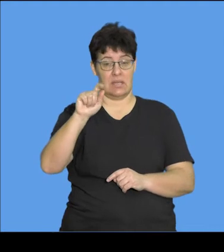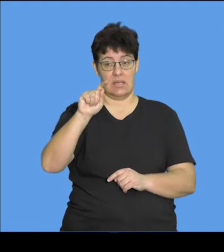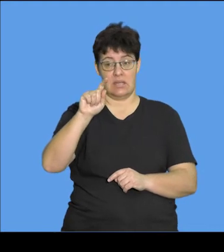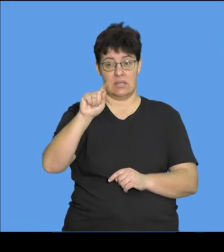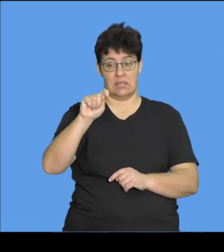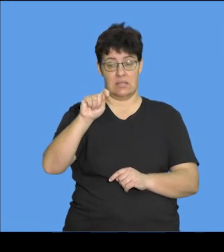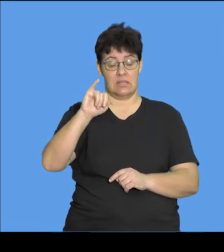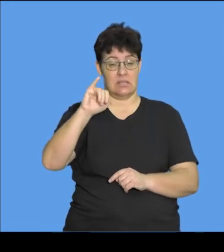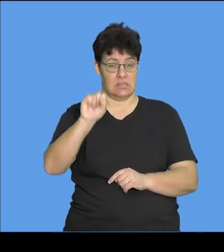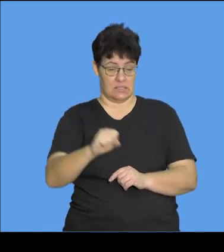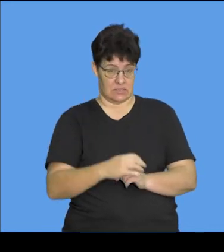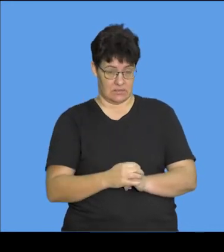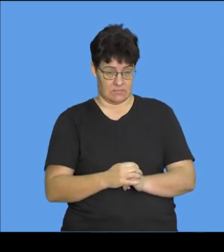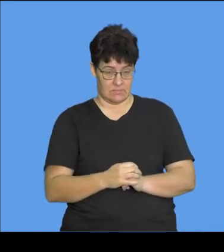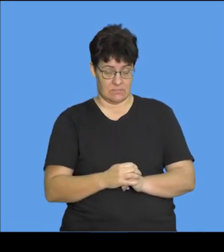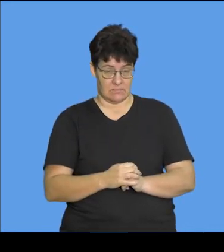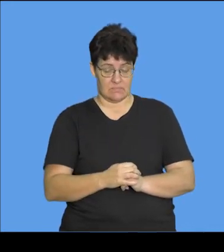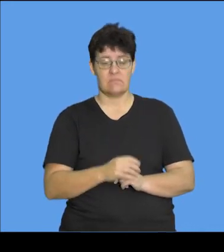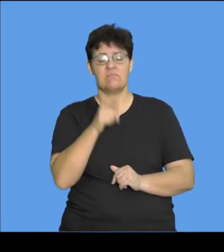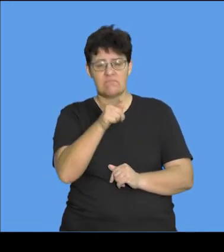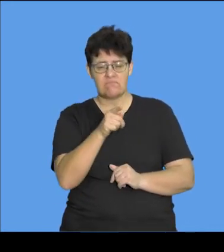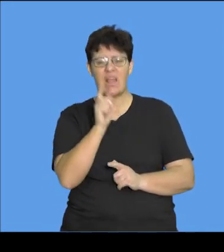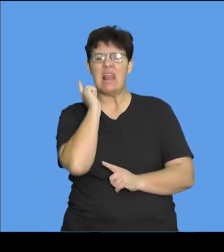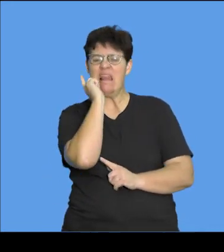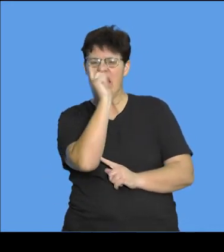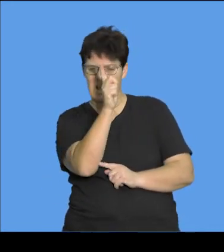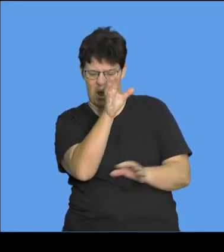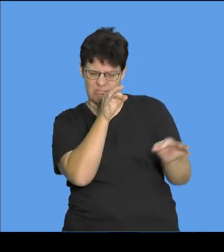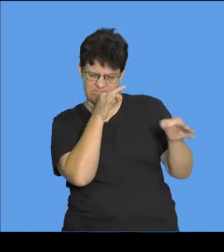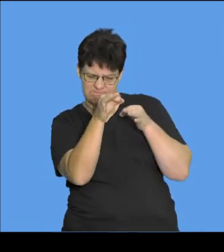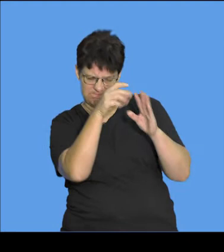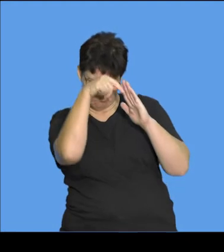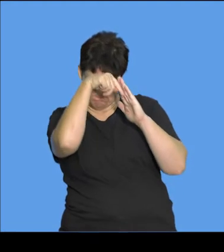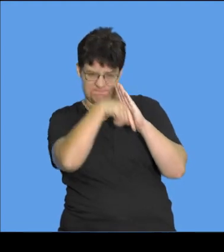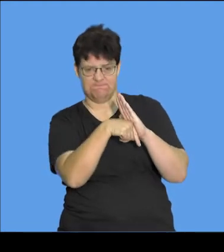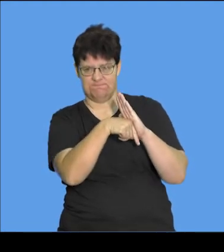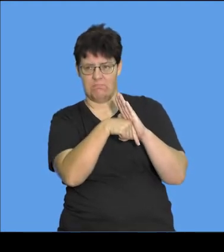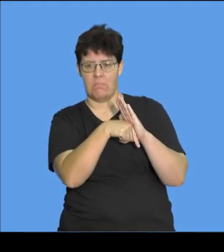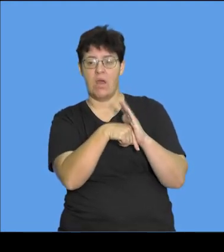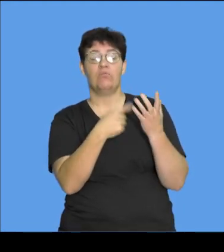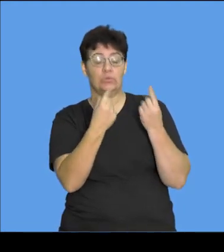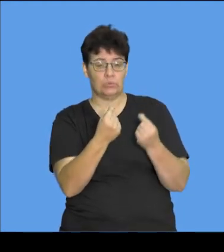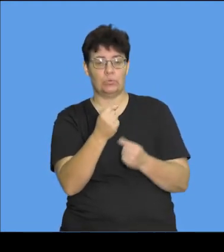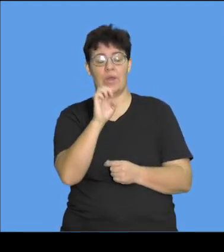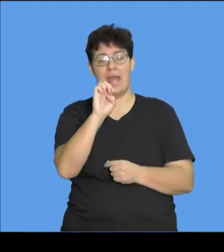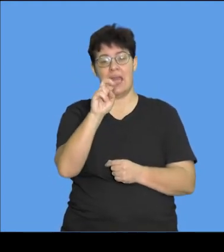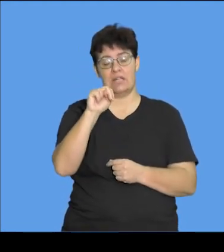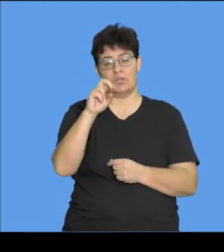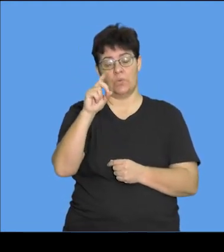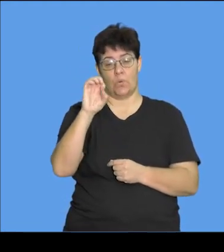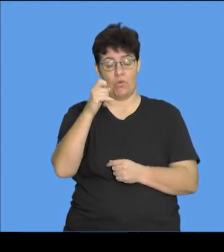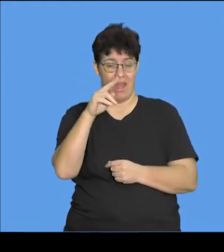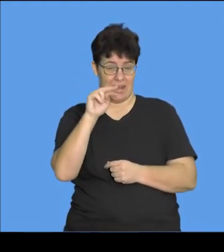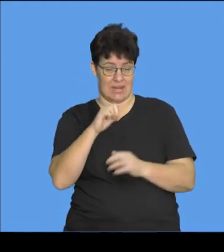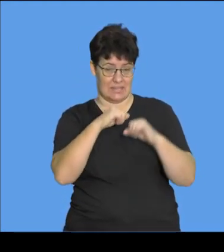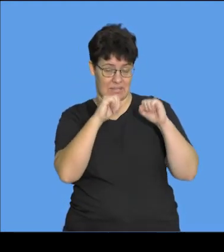significantly explained better in a section later on when we do the endocrine system. But it's important that we understand what homeostasis is